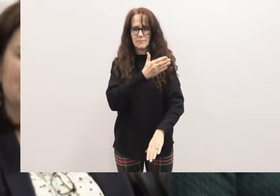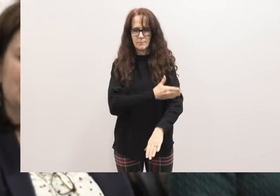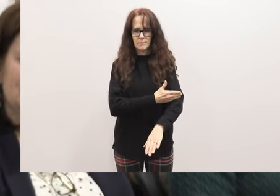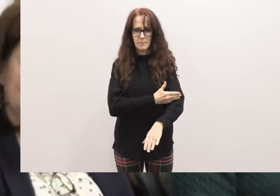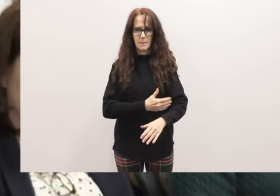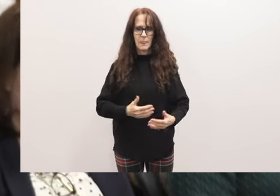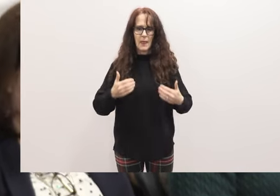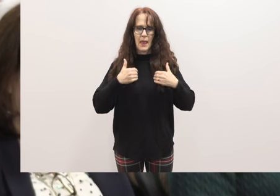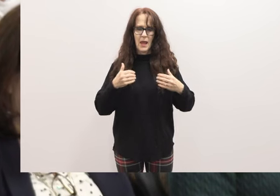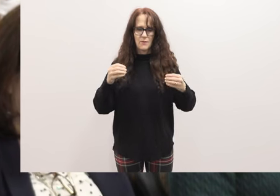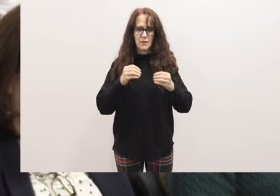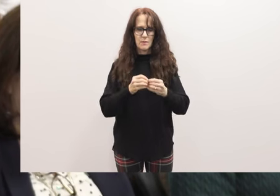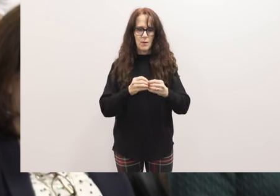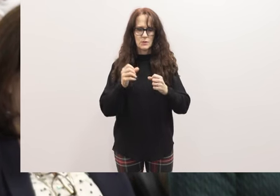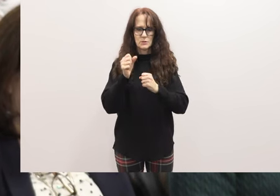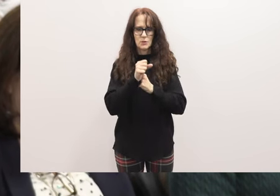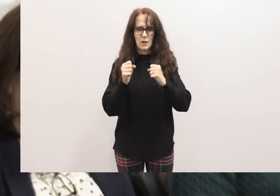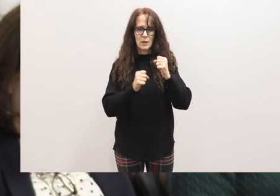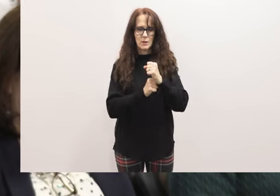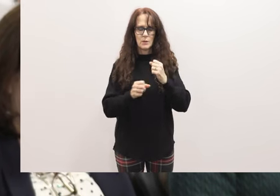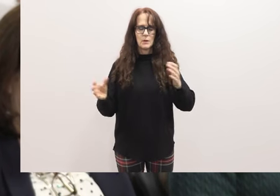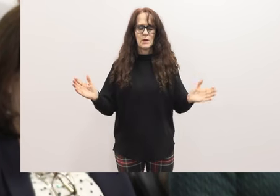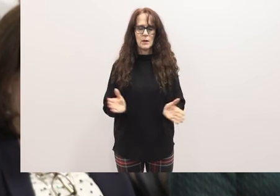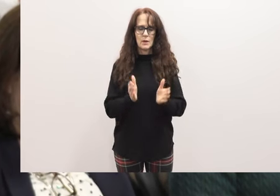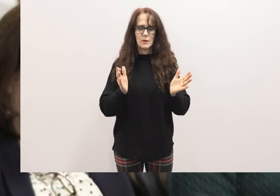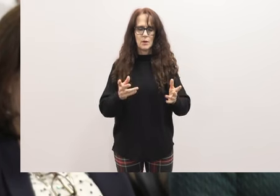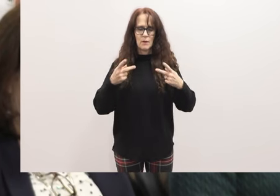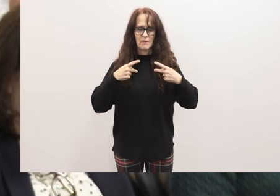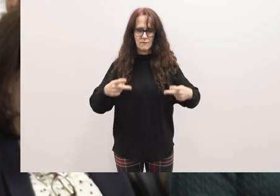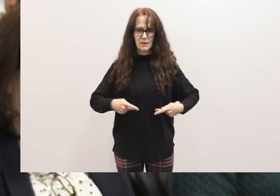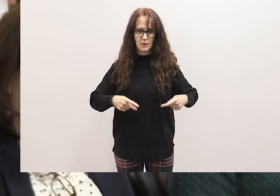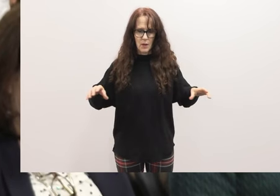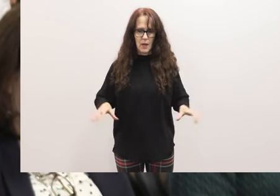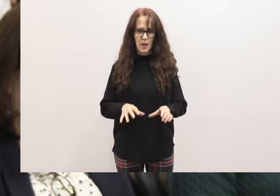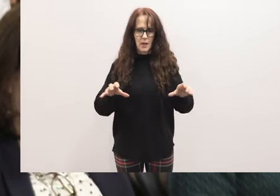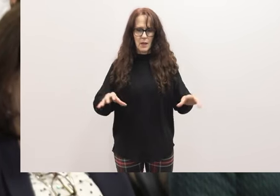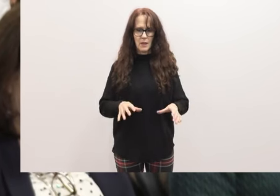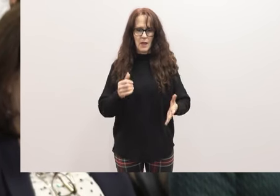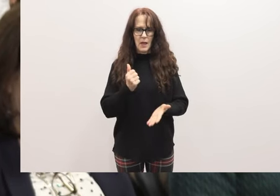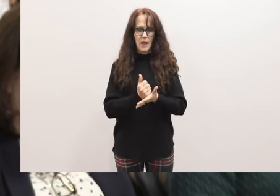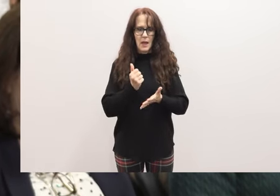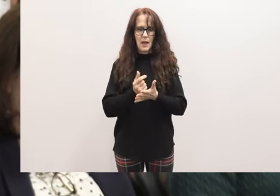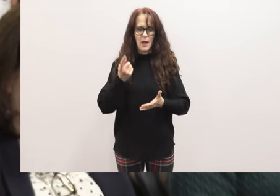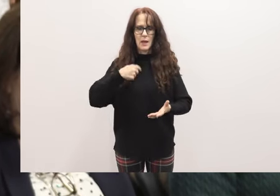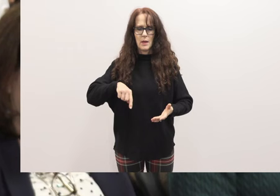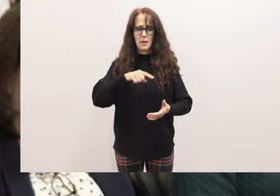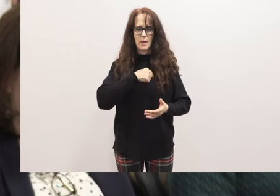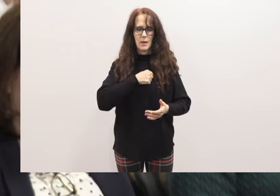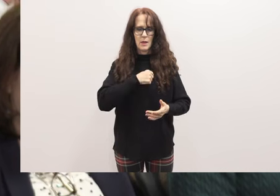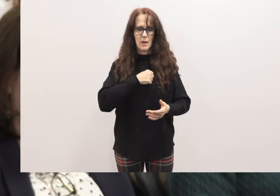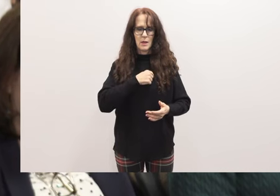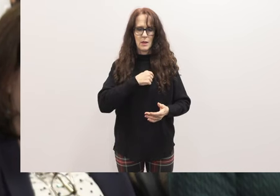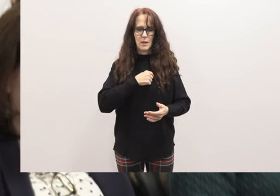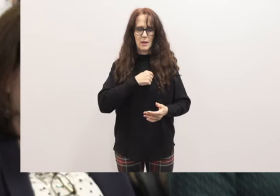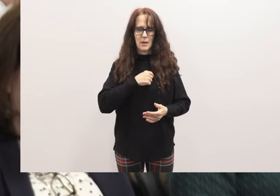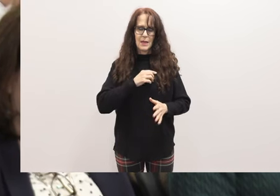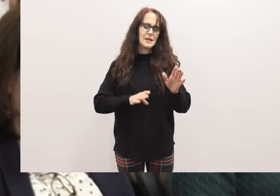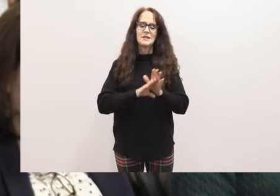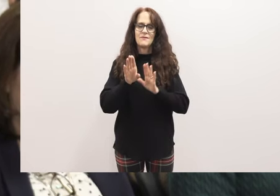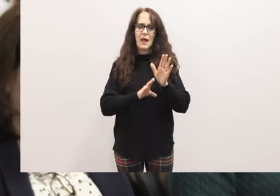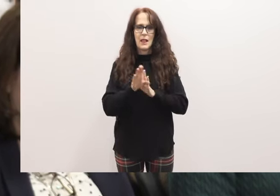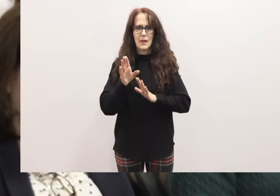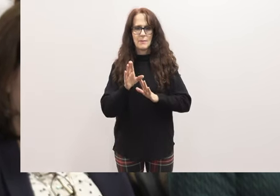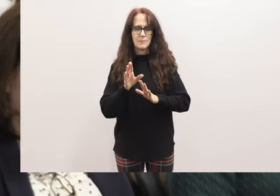Having more playground structure would encourage physical activity and help us develop important skills like